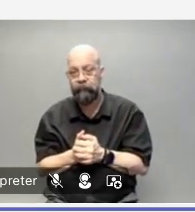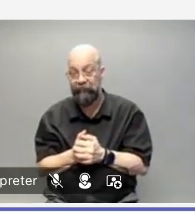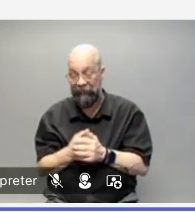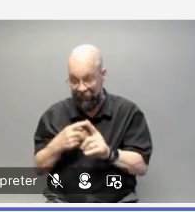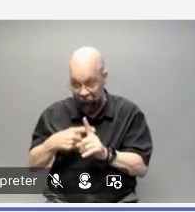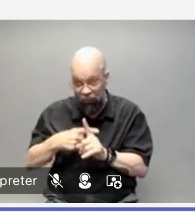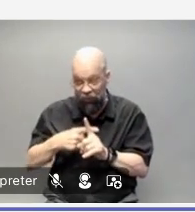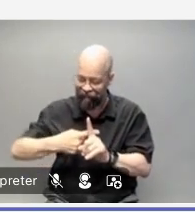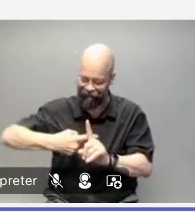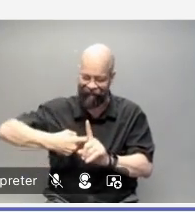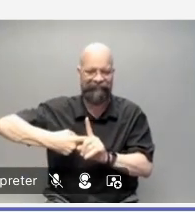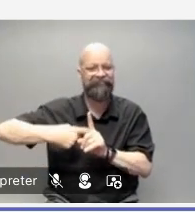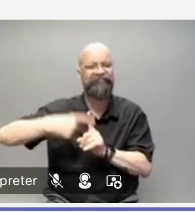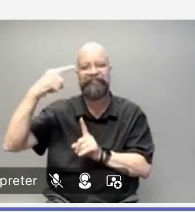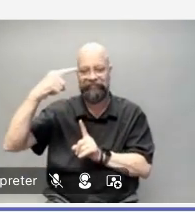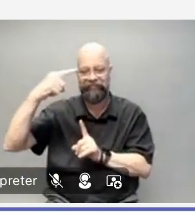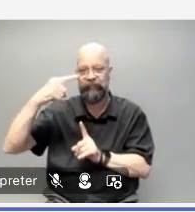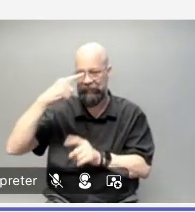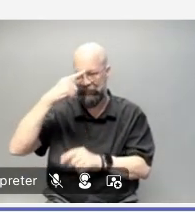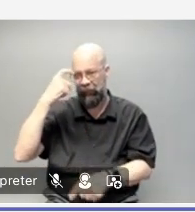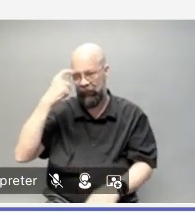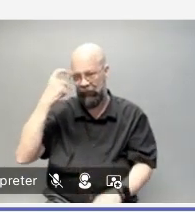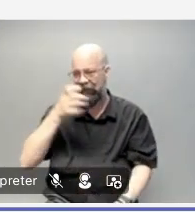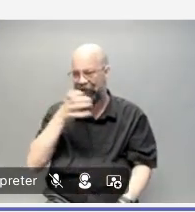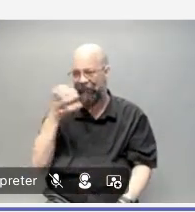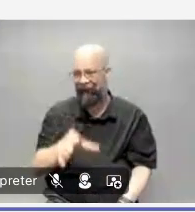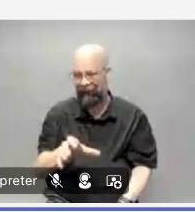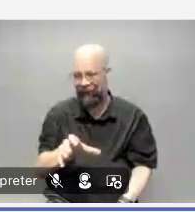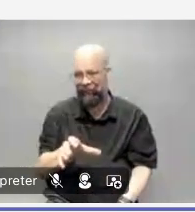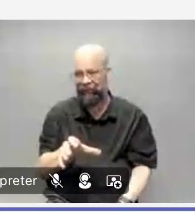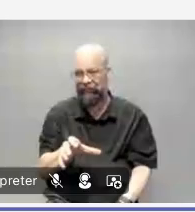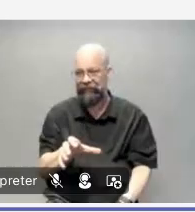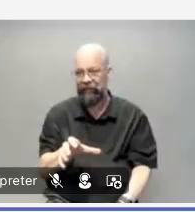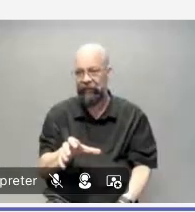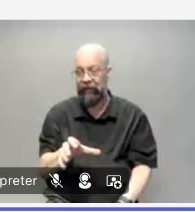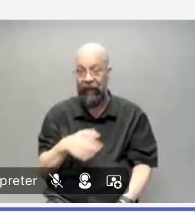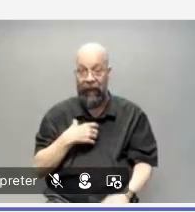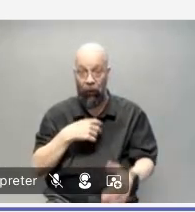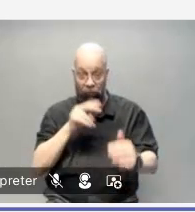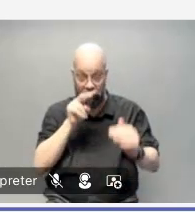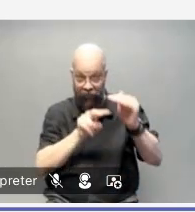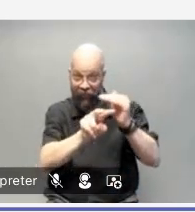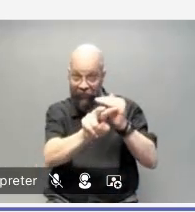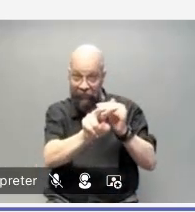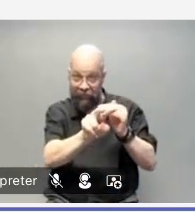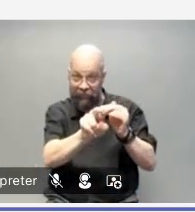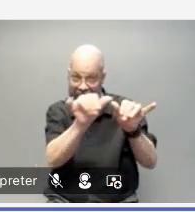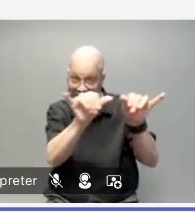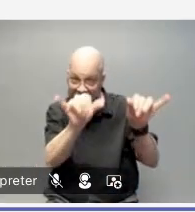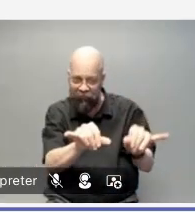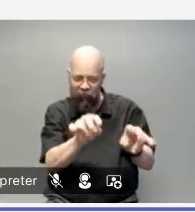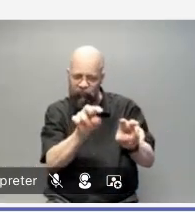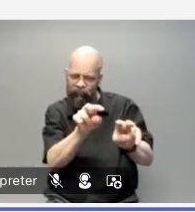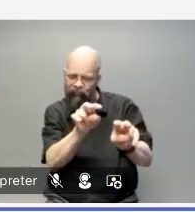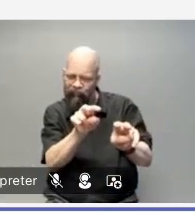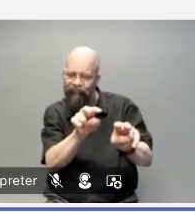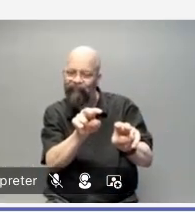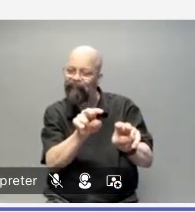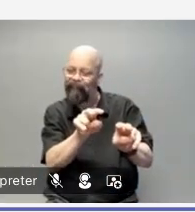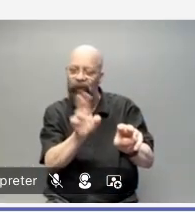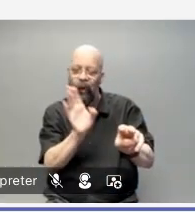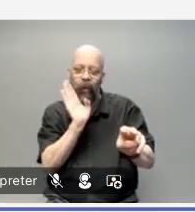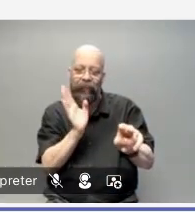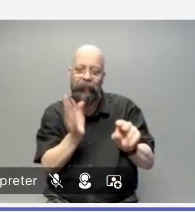summer. A lot of our long-range computer models are indicating hotter conditions across much